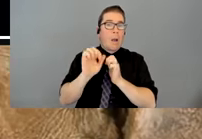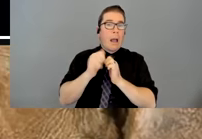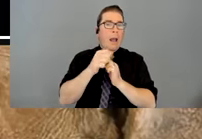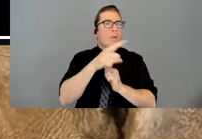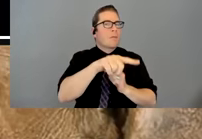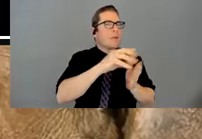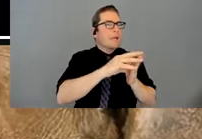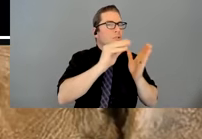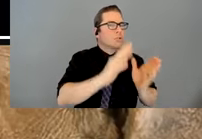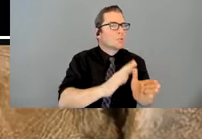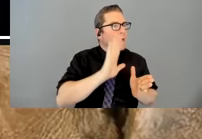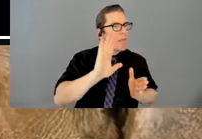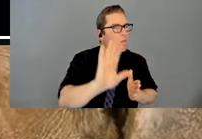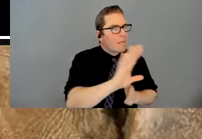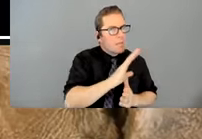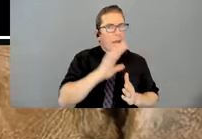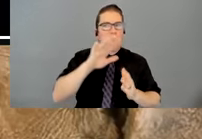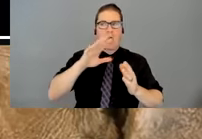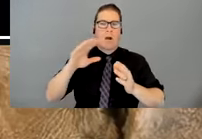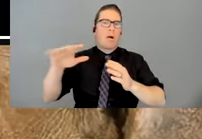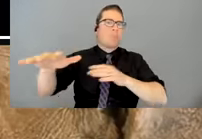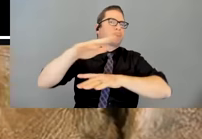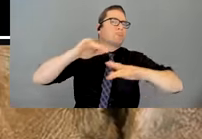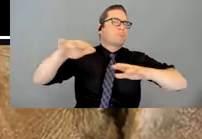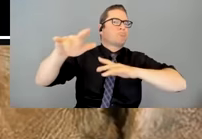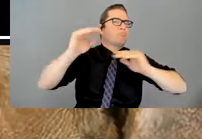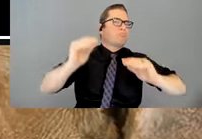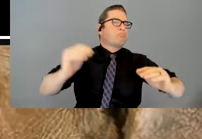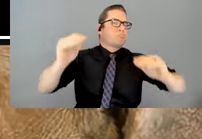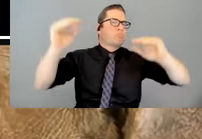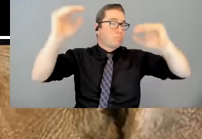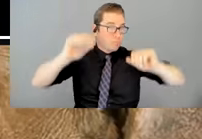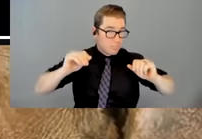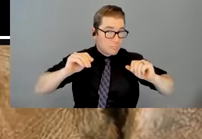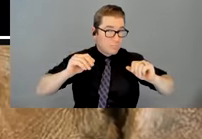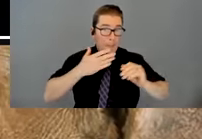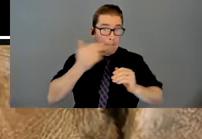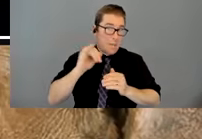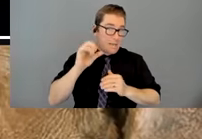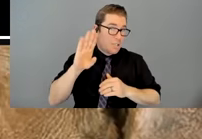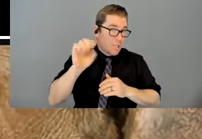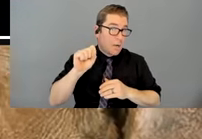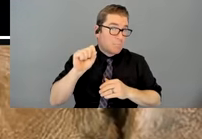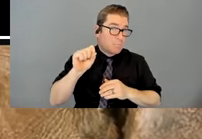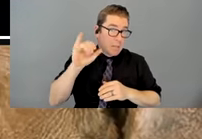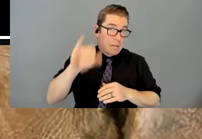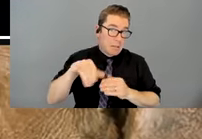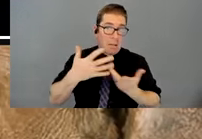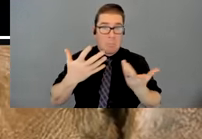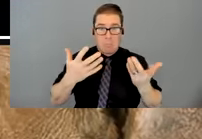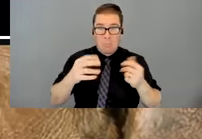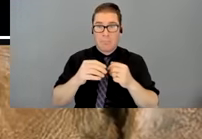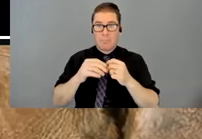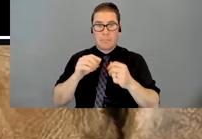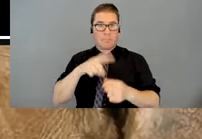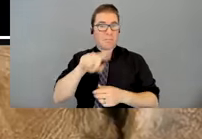social mobility, right, to get better jobs. And it's the students that have